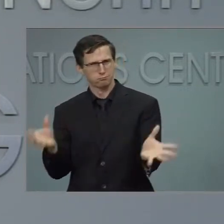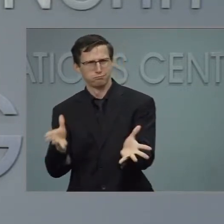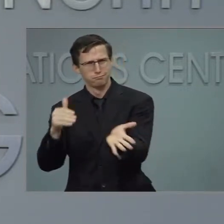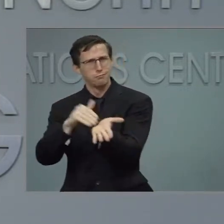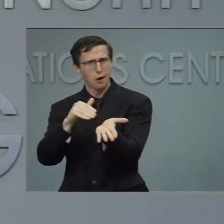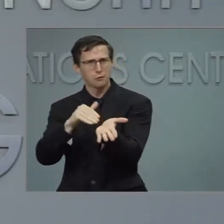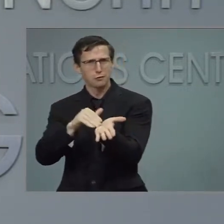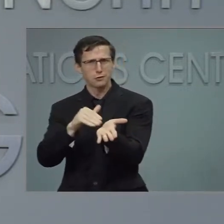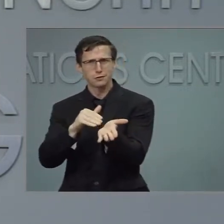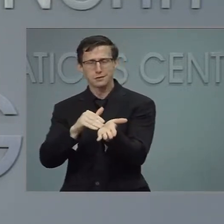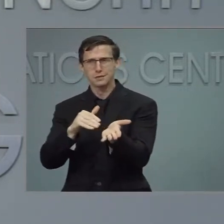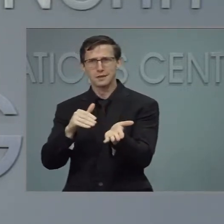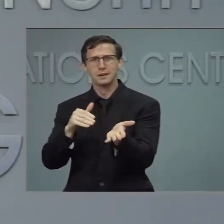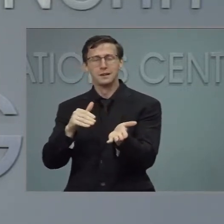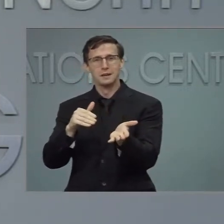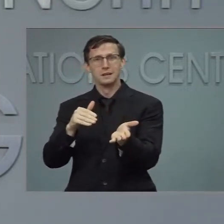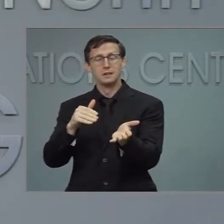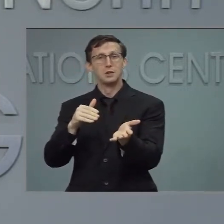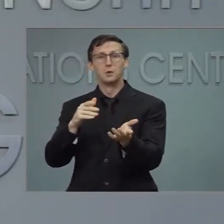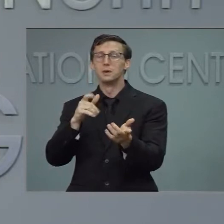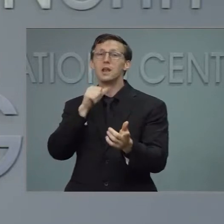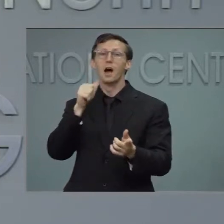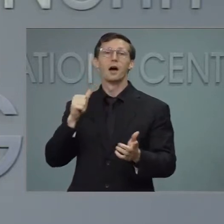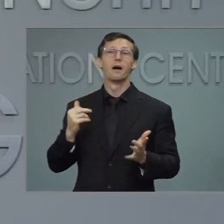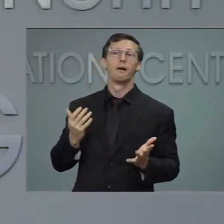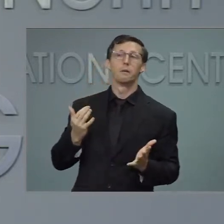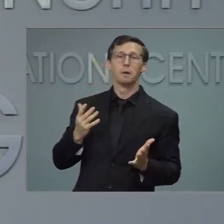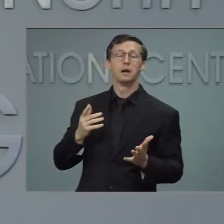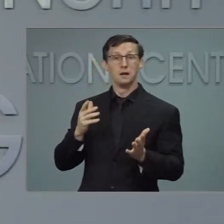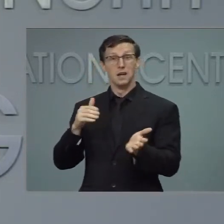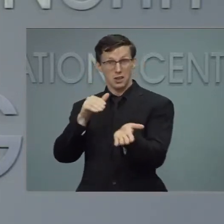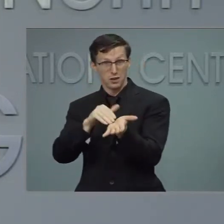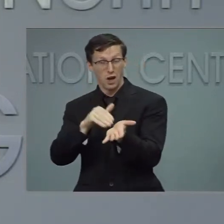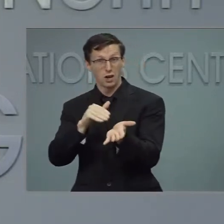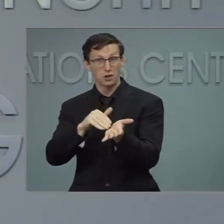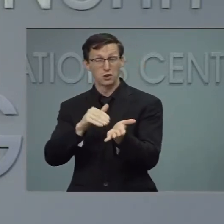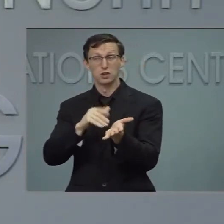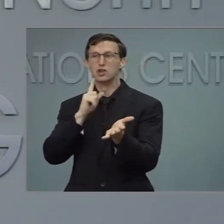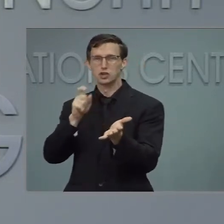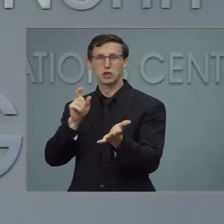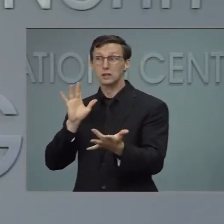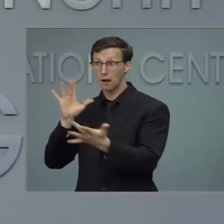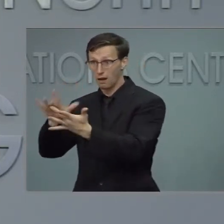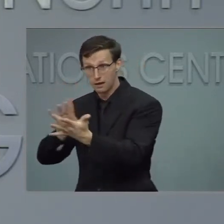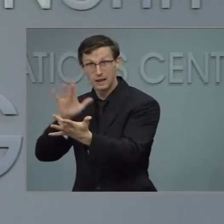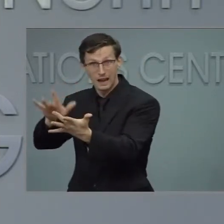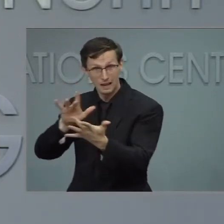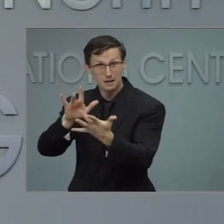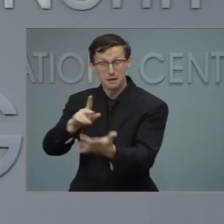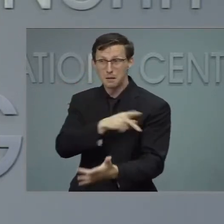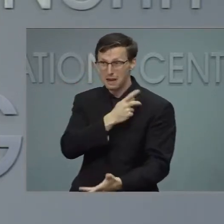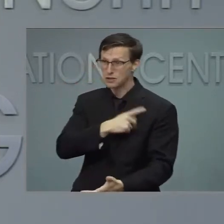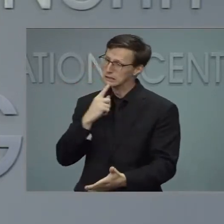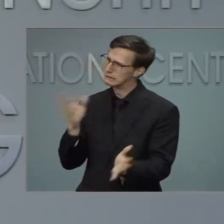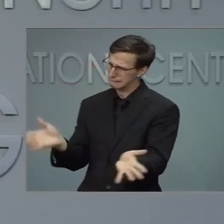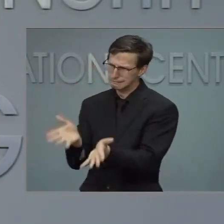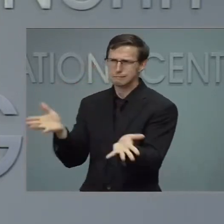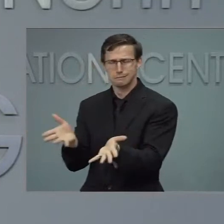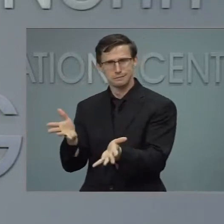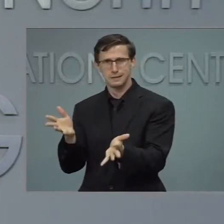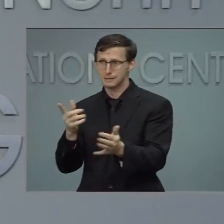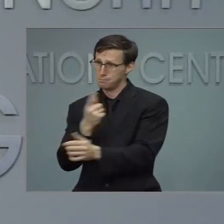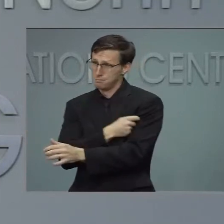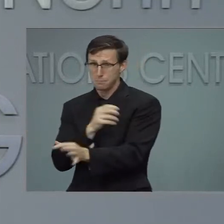doctors to proactively reach out to their patients to tell them how important getting this